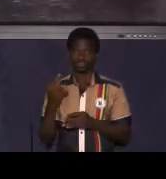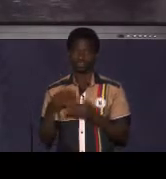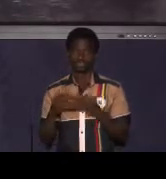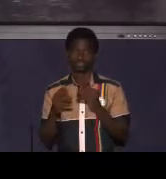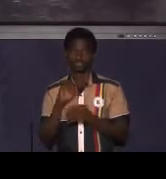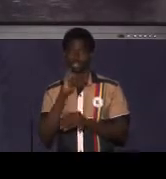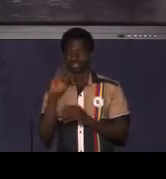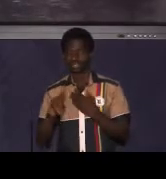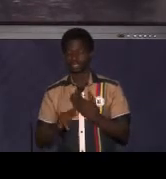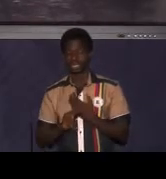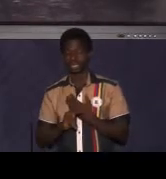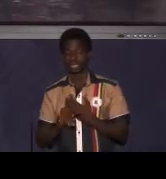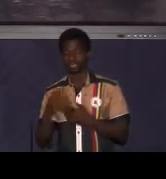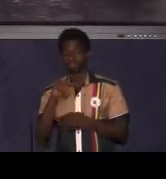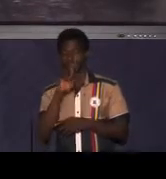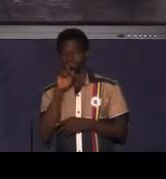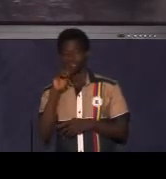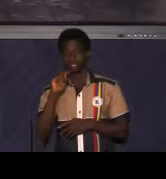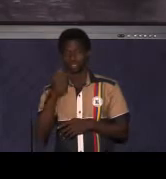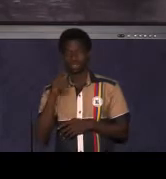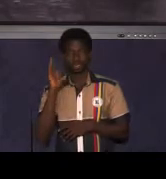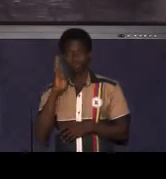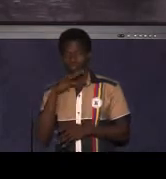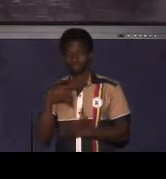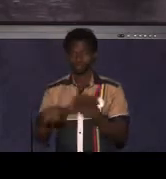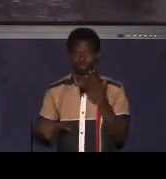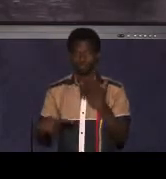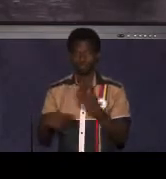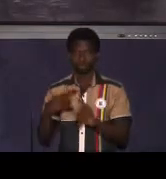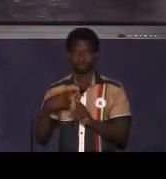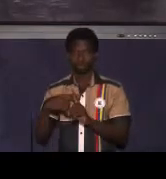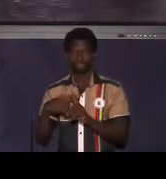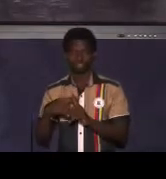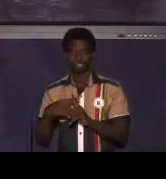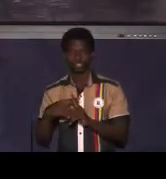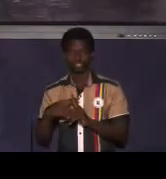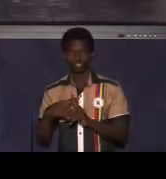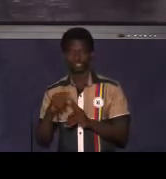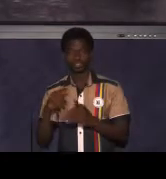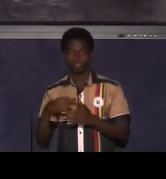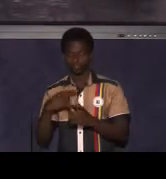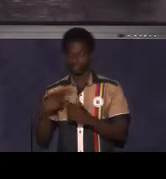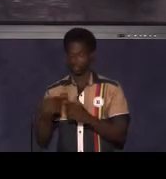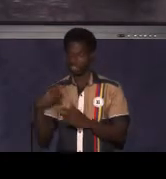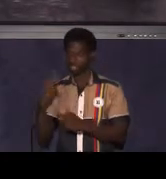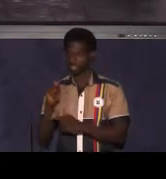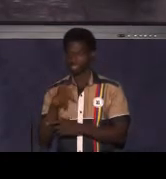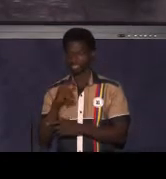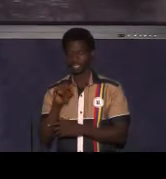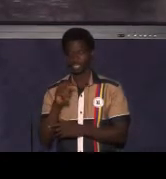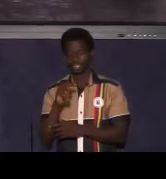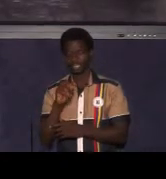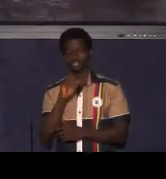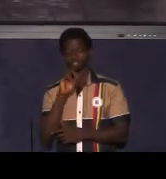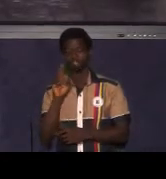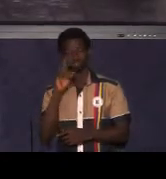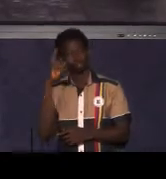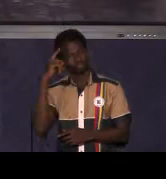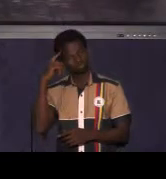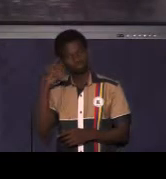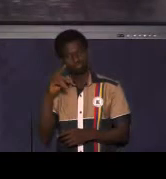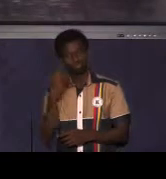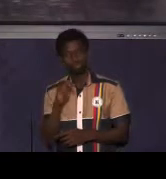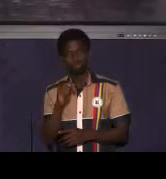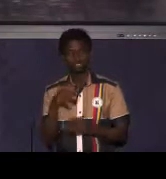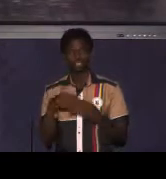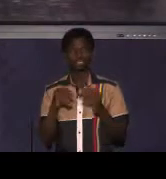the statement is negative, the question tag will be what? Positive. Then the tense used for the statement will